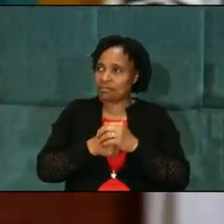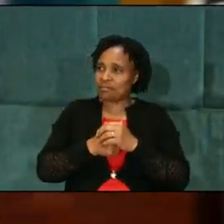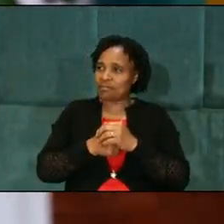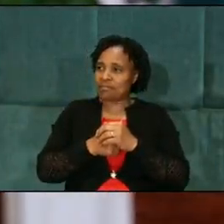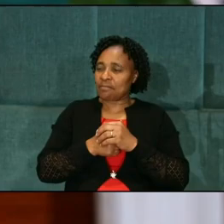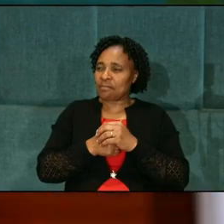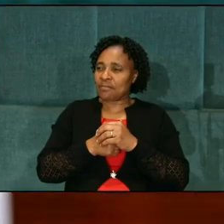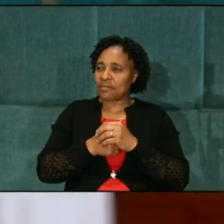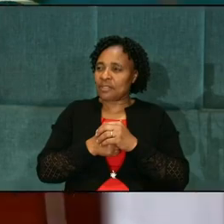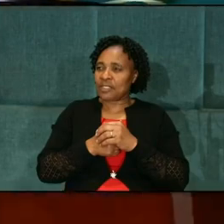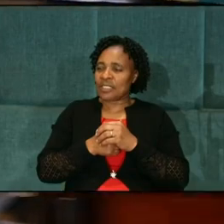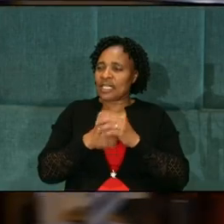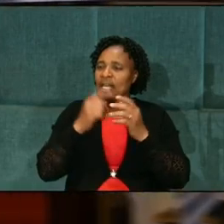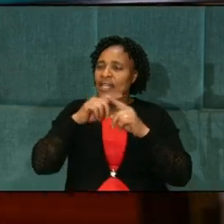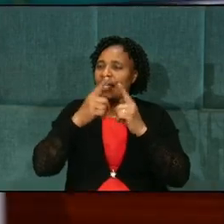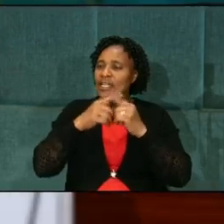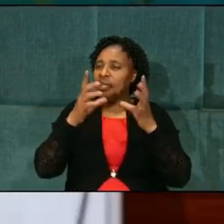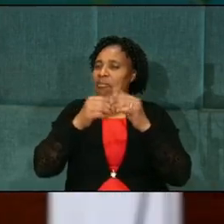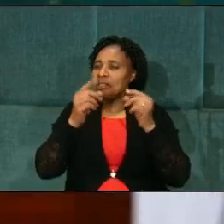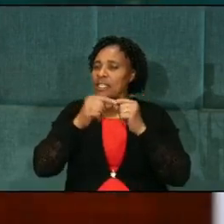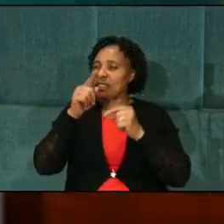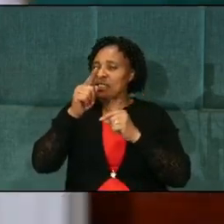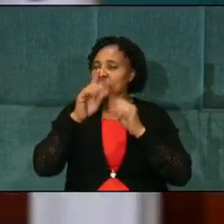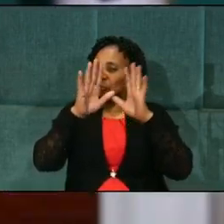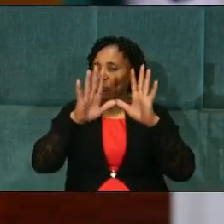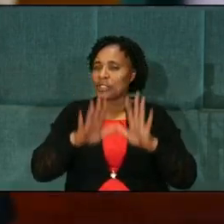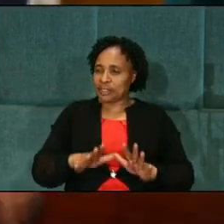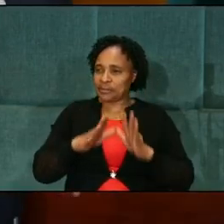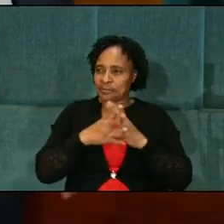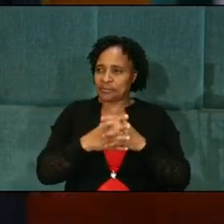then very likely the message is symbolic.